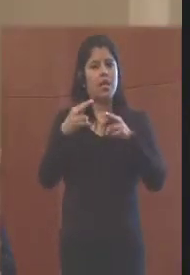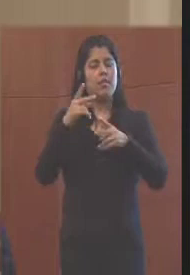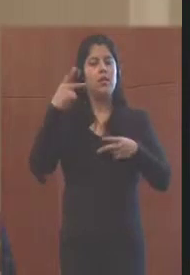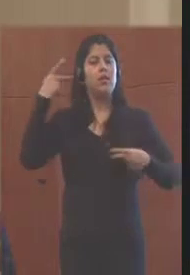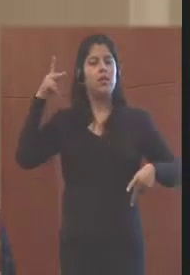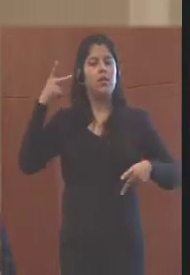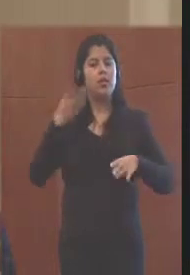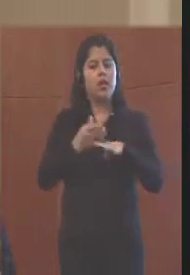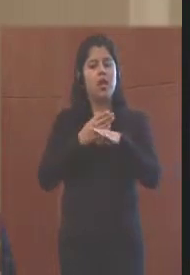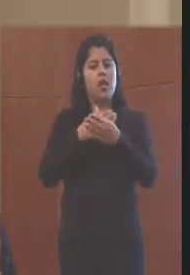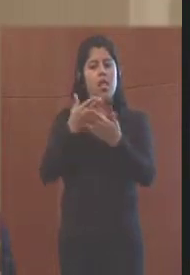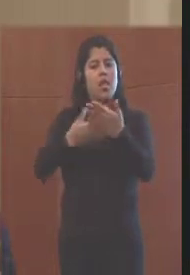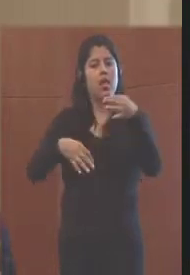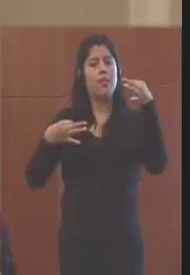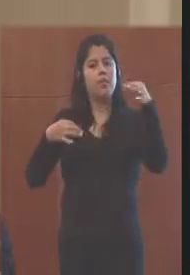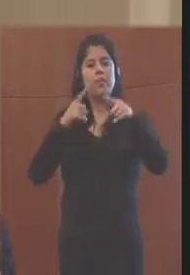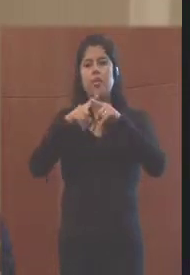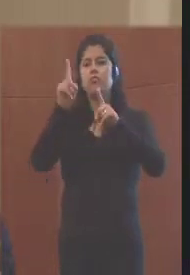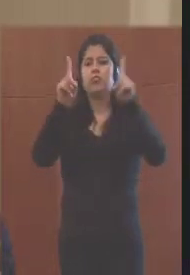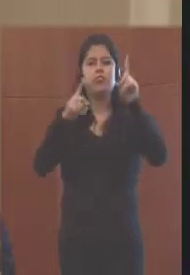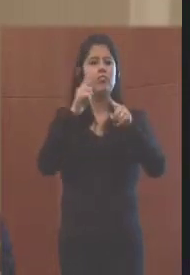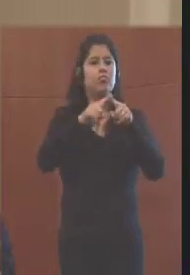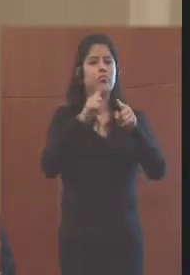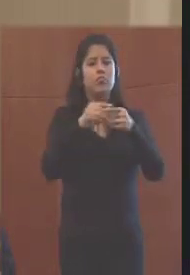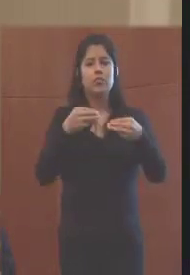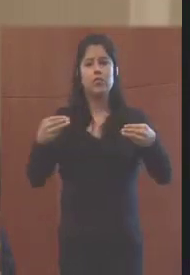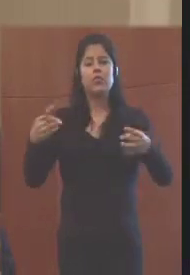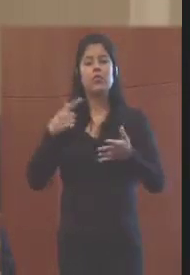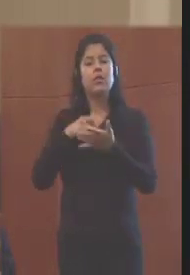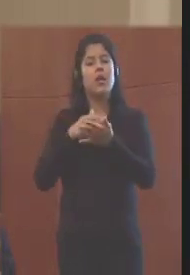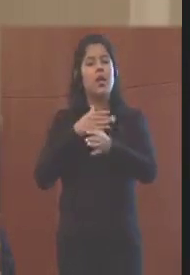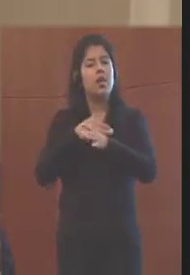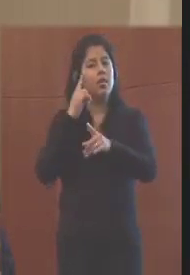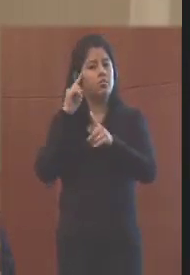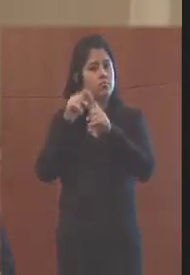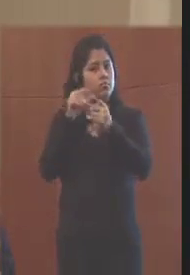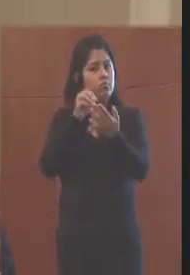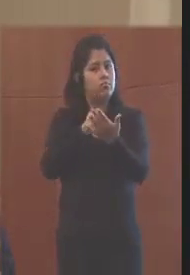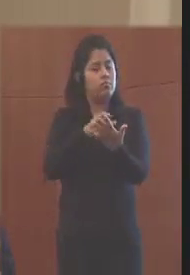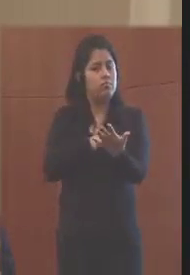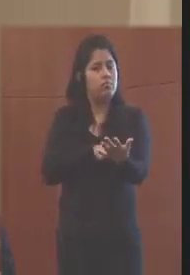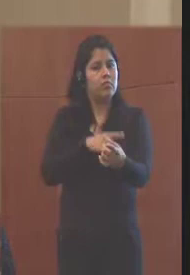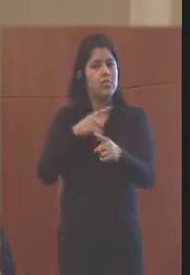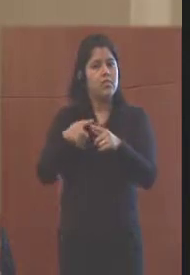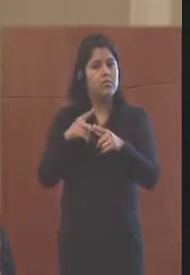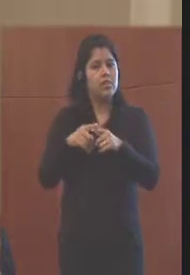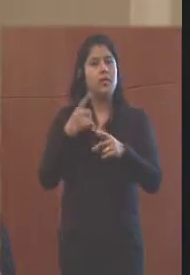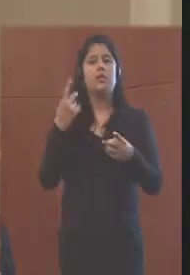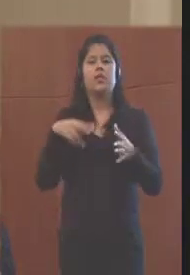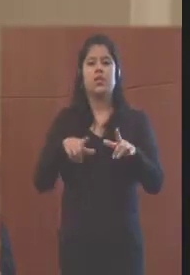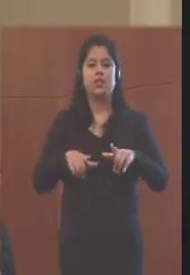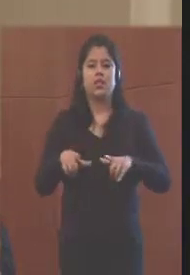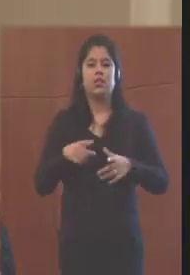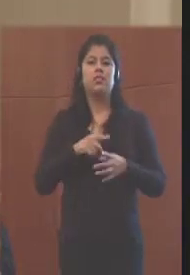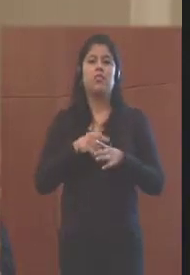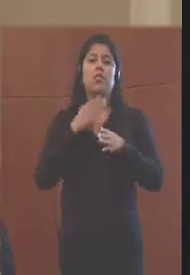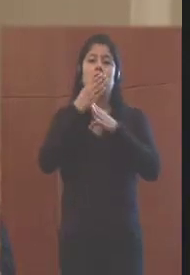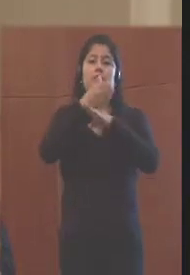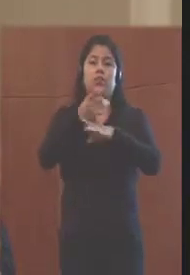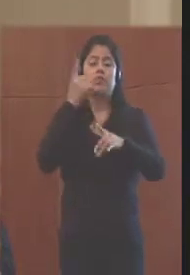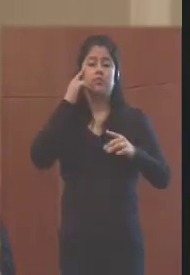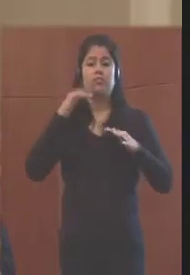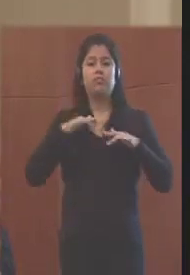were on paper, but that weren't a lot of mechanisms in place to get them out practically ground. Bogotá conference, we also supported two